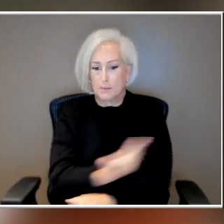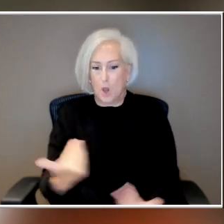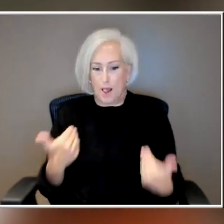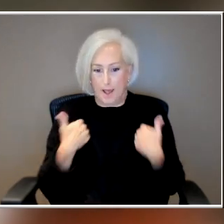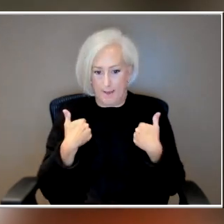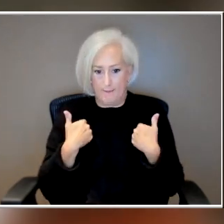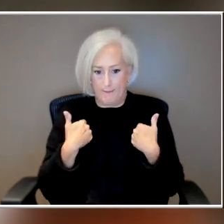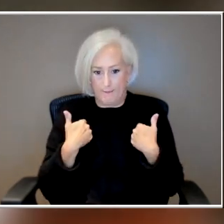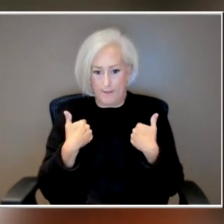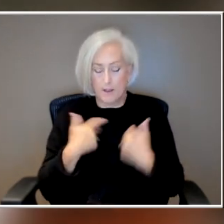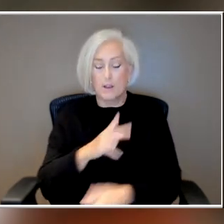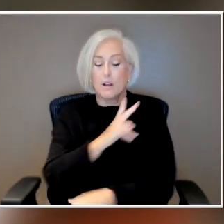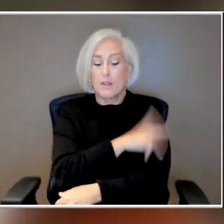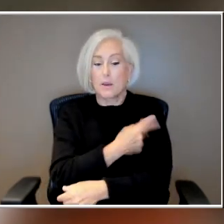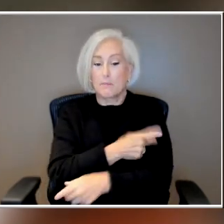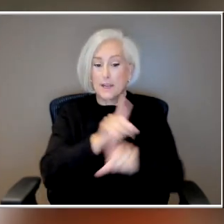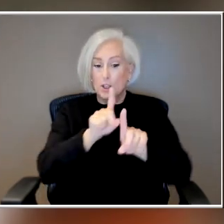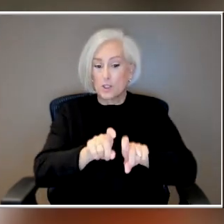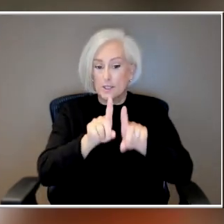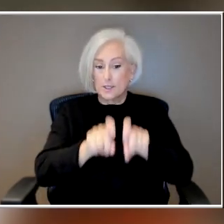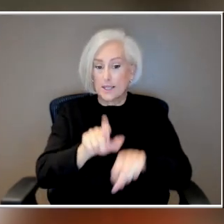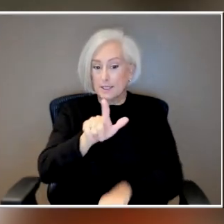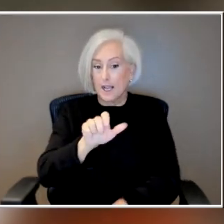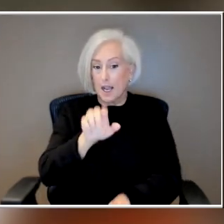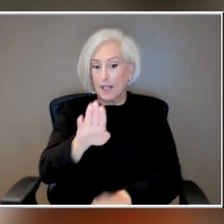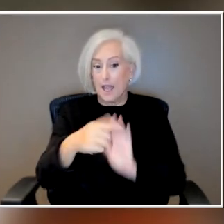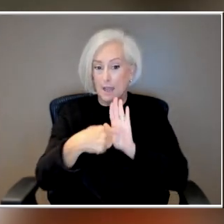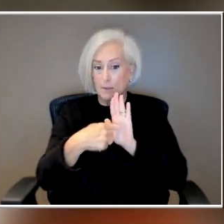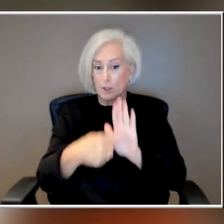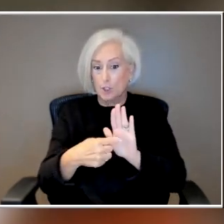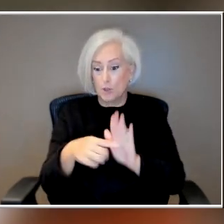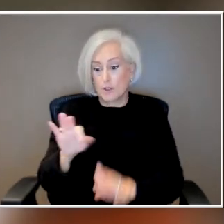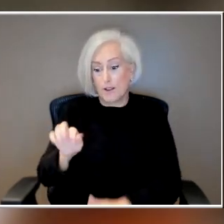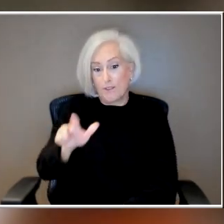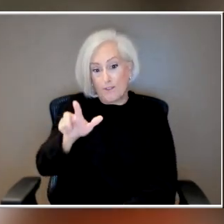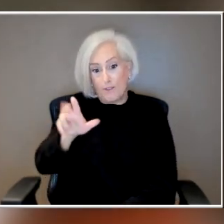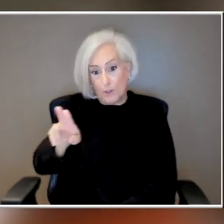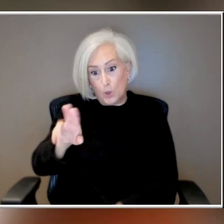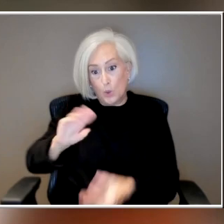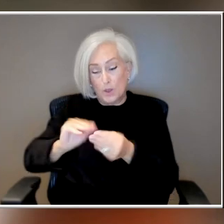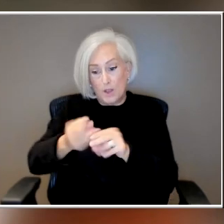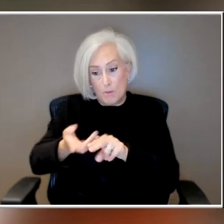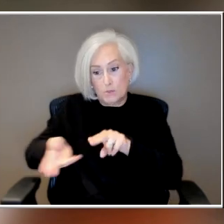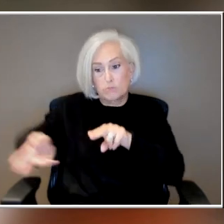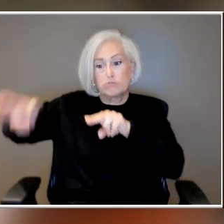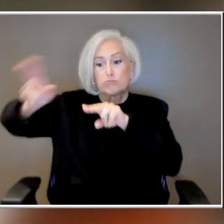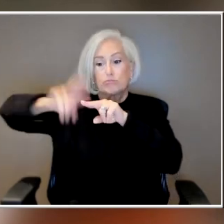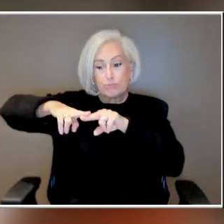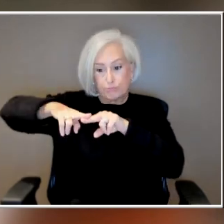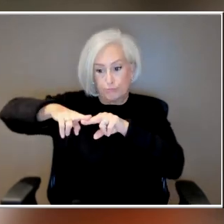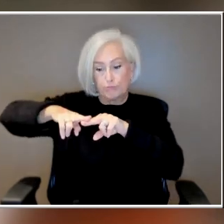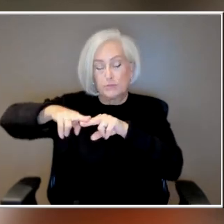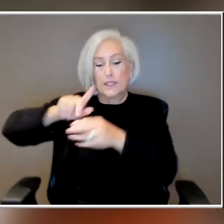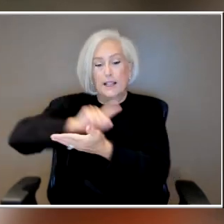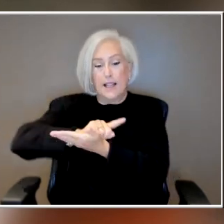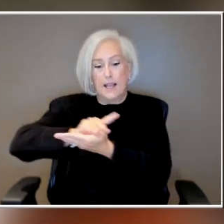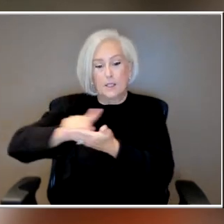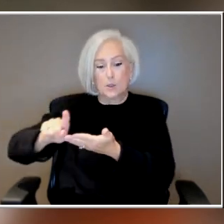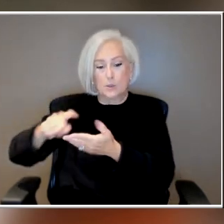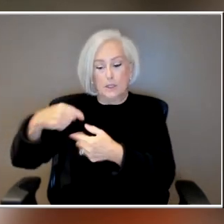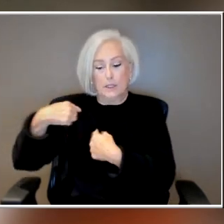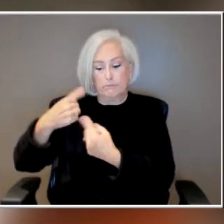the laboratory testing shows that our flu numbers are going up actually within the last week. We've